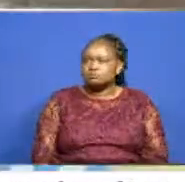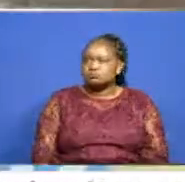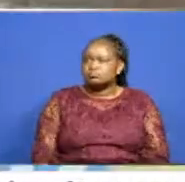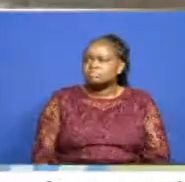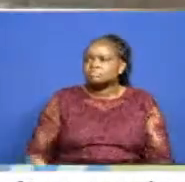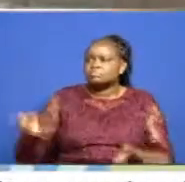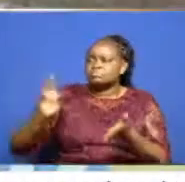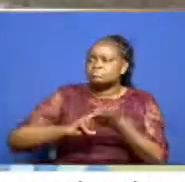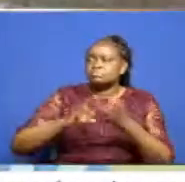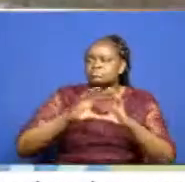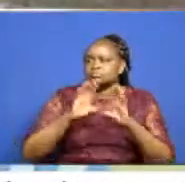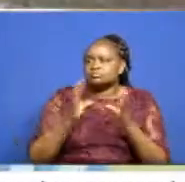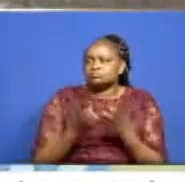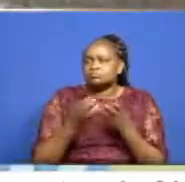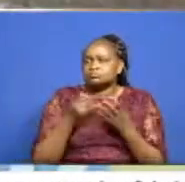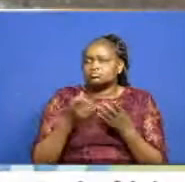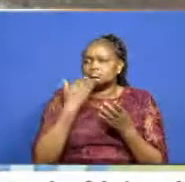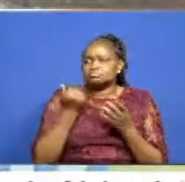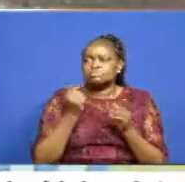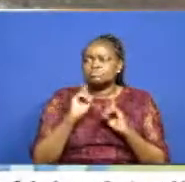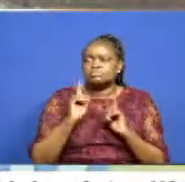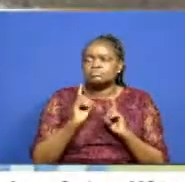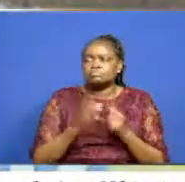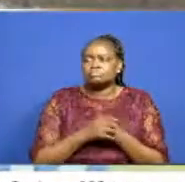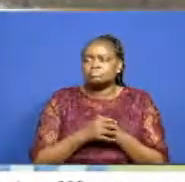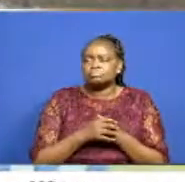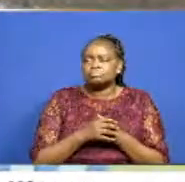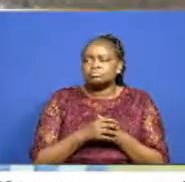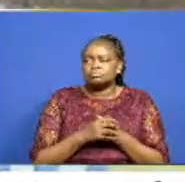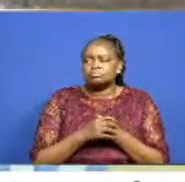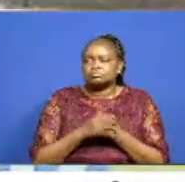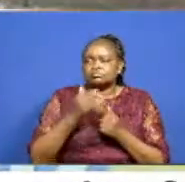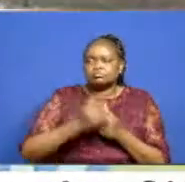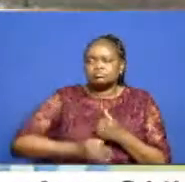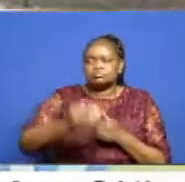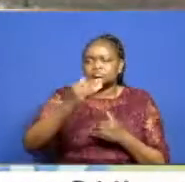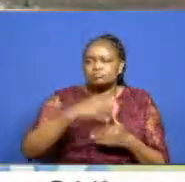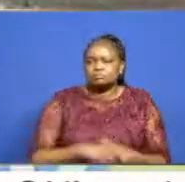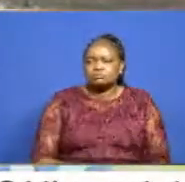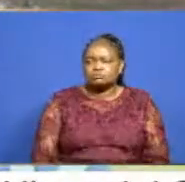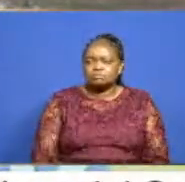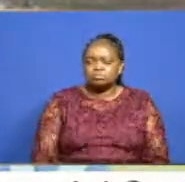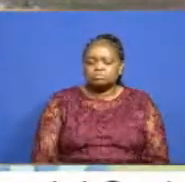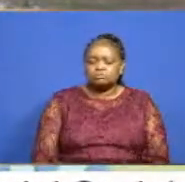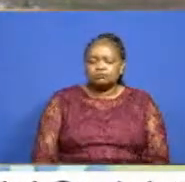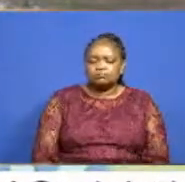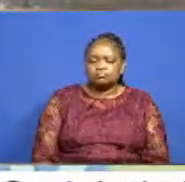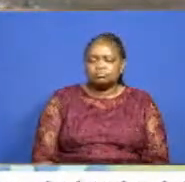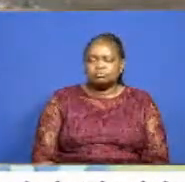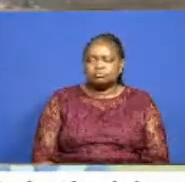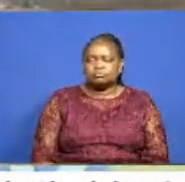not be the best way forward from where you sit. Just want to get a clarification on that.